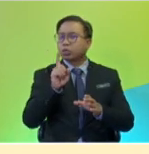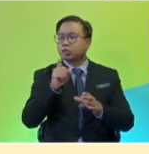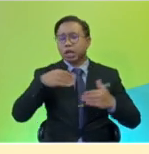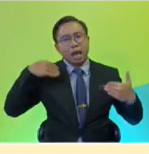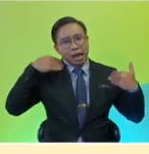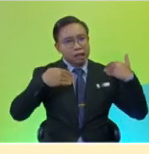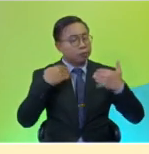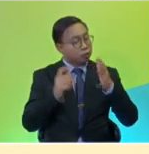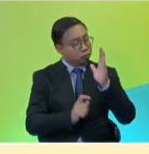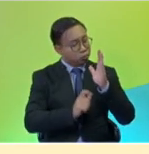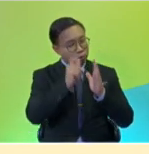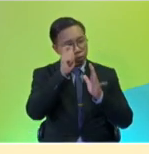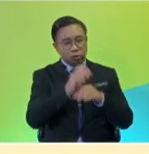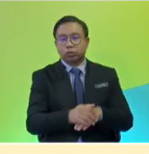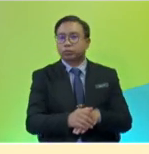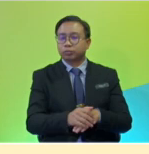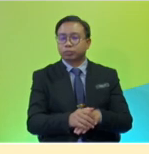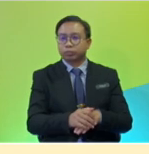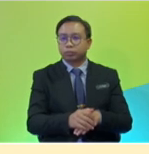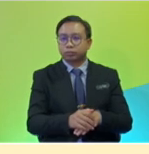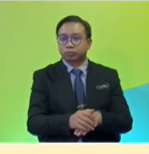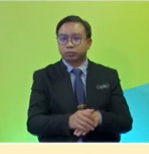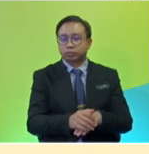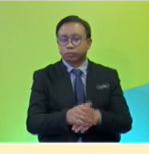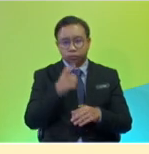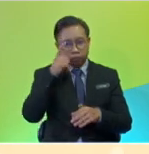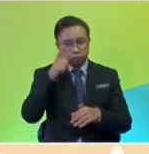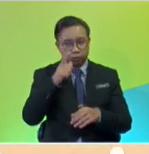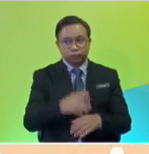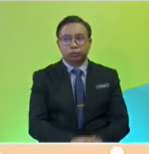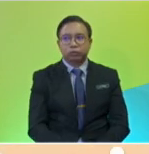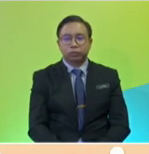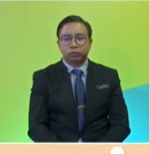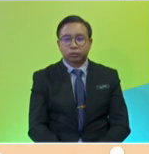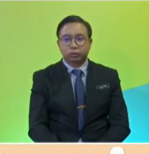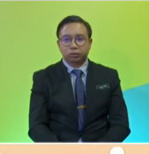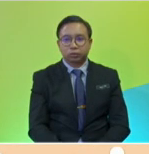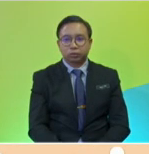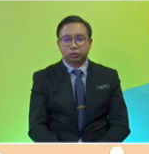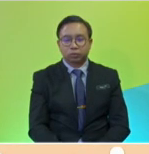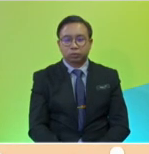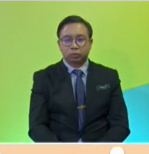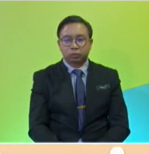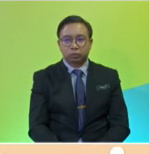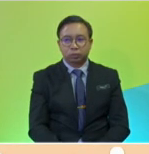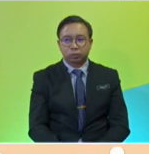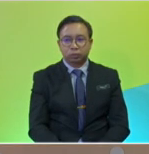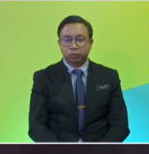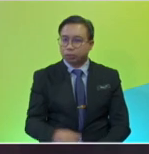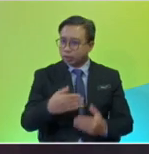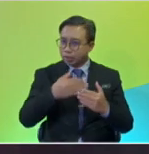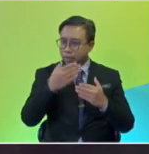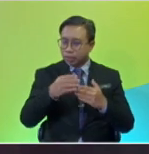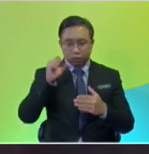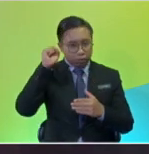and which one is tall? Okay, look here, look here. For example, Haikal is tall. Mm-hmm. But when I'm standing next to